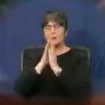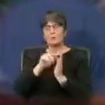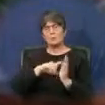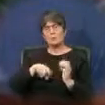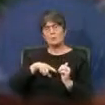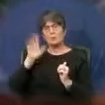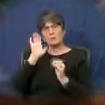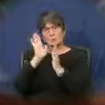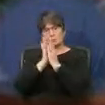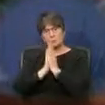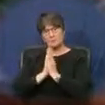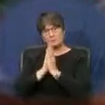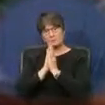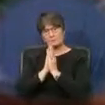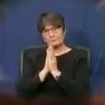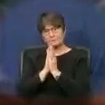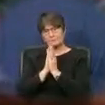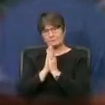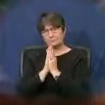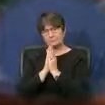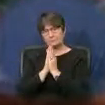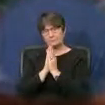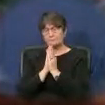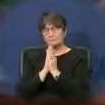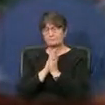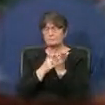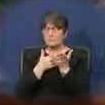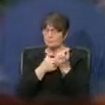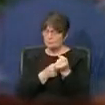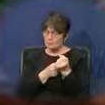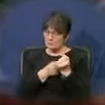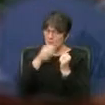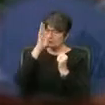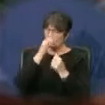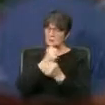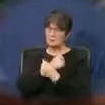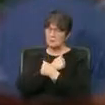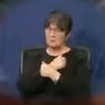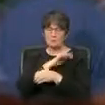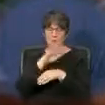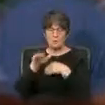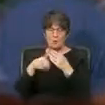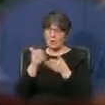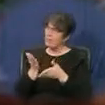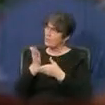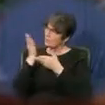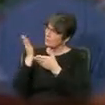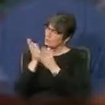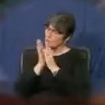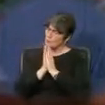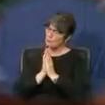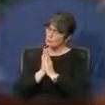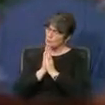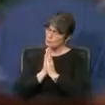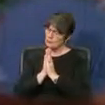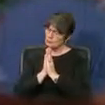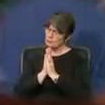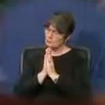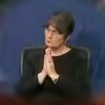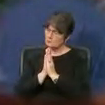Lord. Lord, hear our prayer. Trusting in God's love, let us now offer to him the prayers of our hearts.